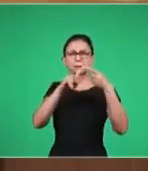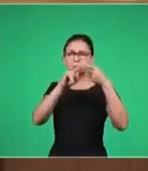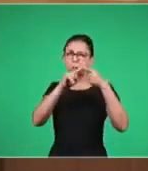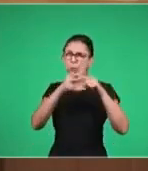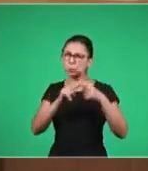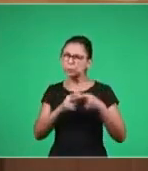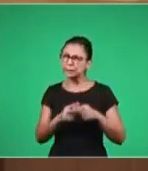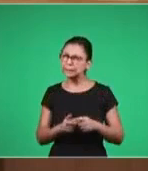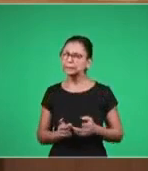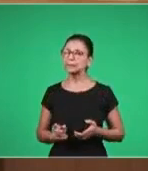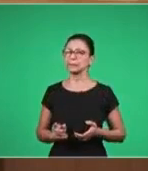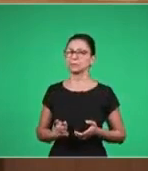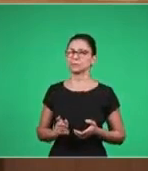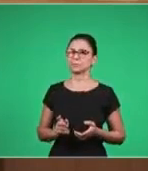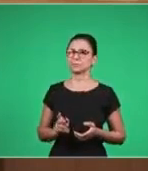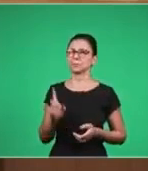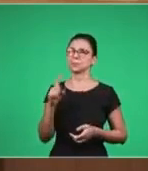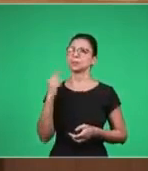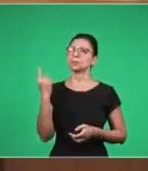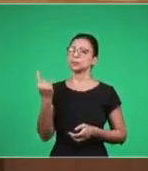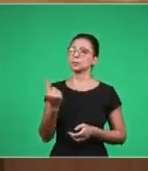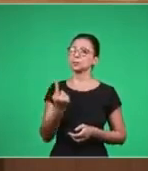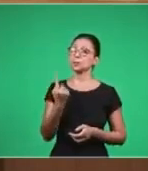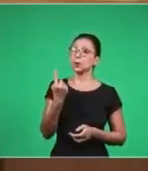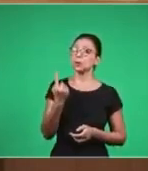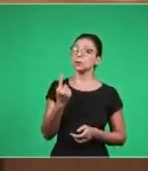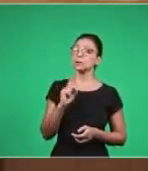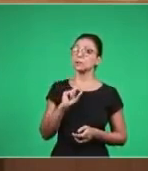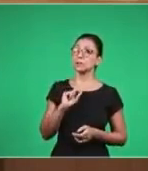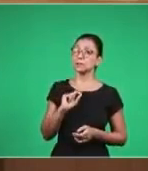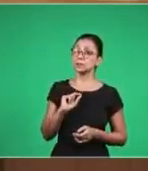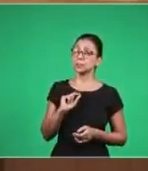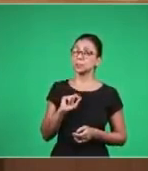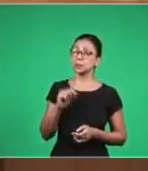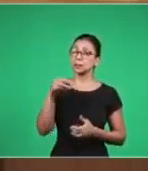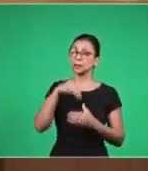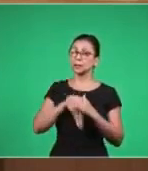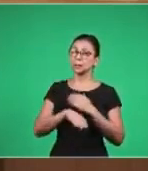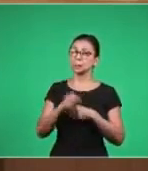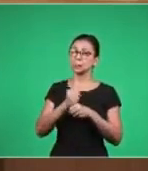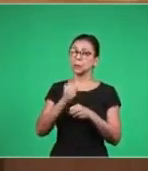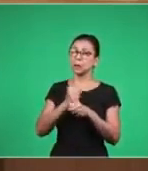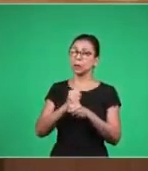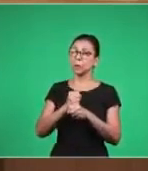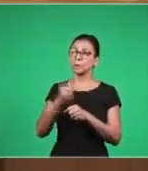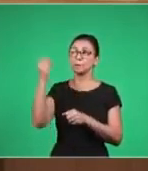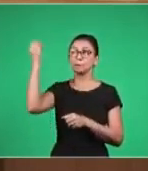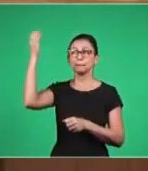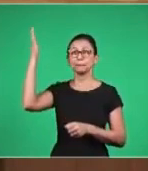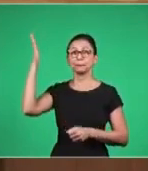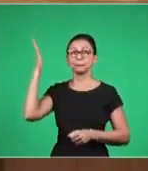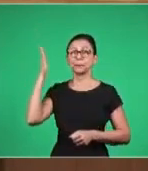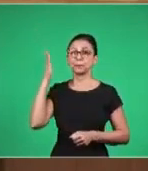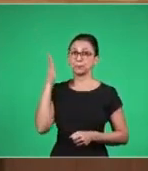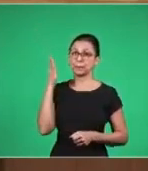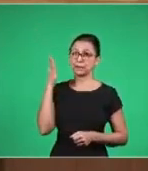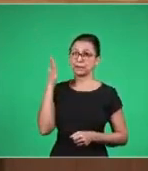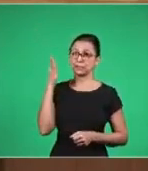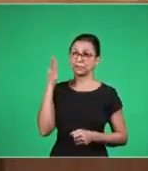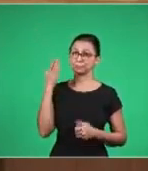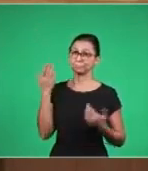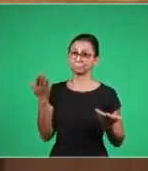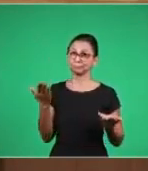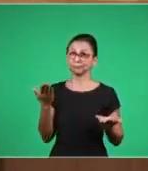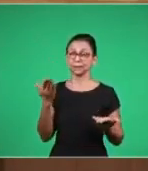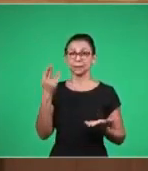All of these things require repair and attention, but we are in a work of revelation, a project